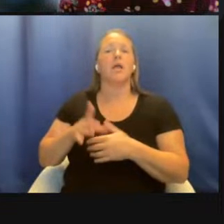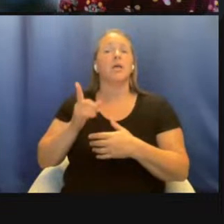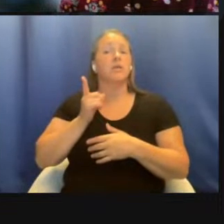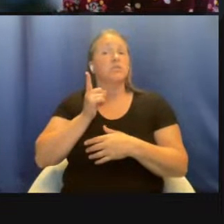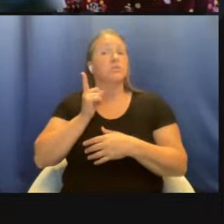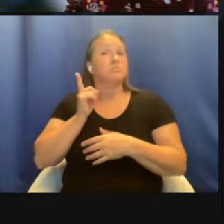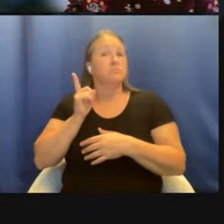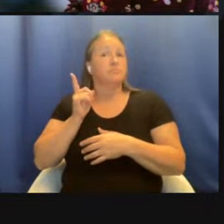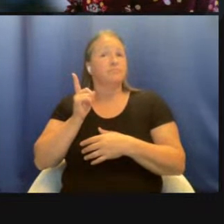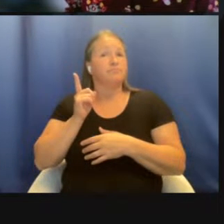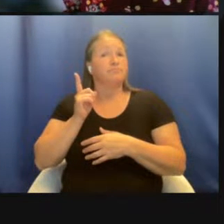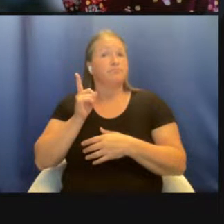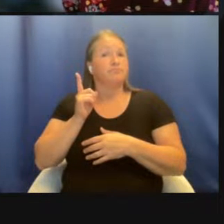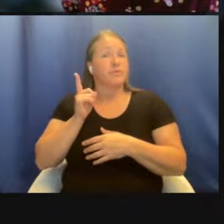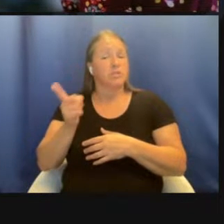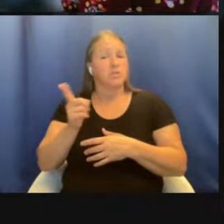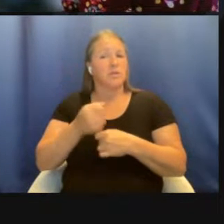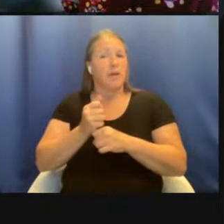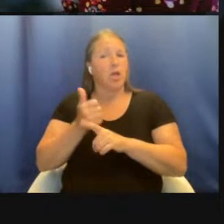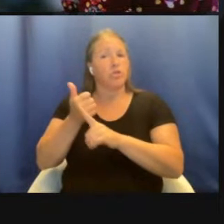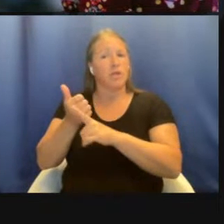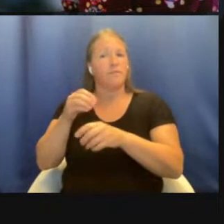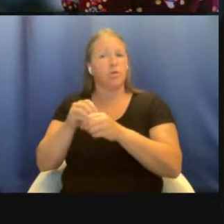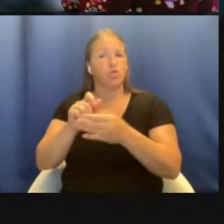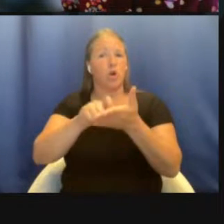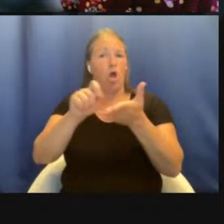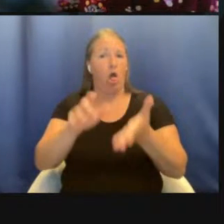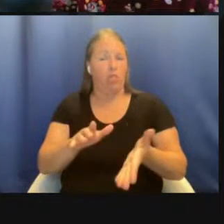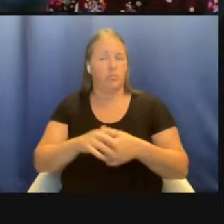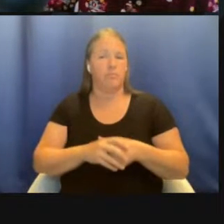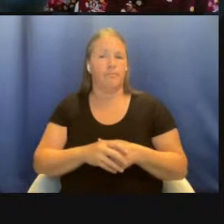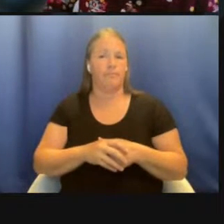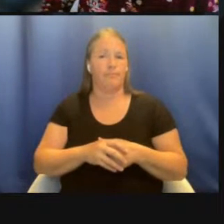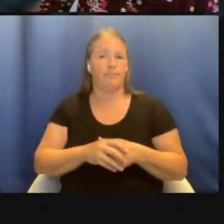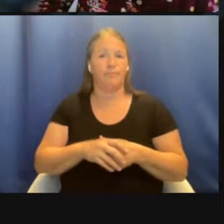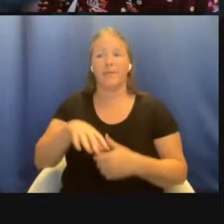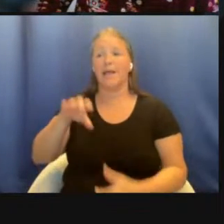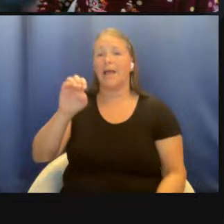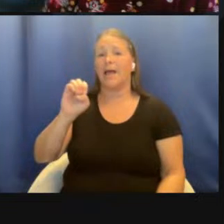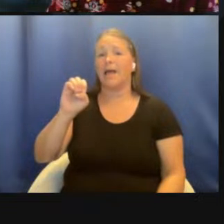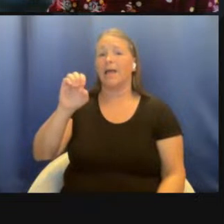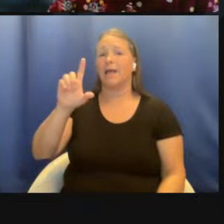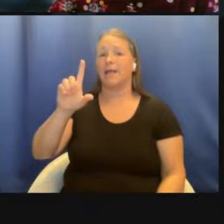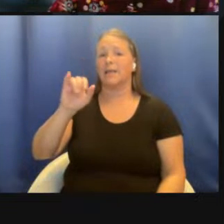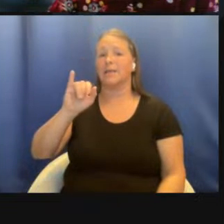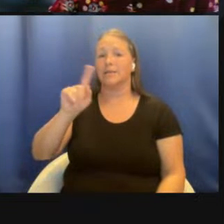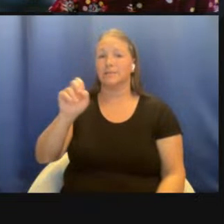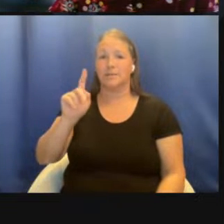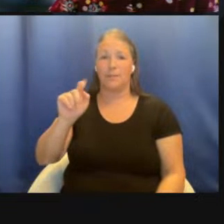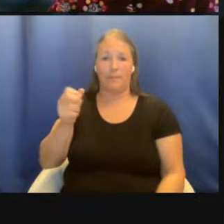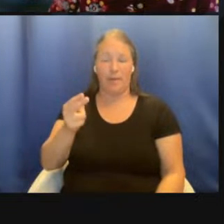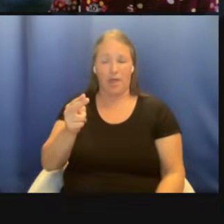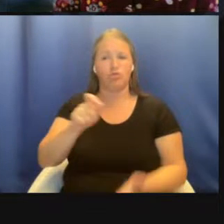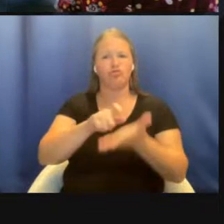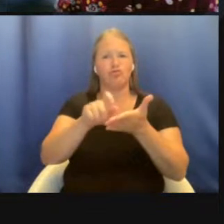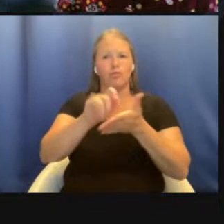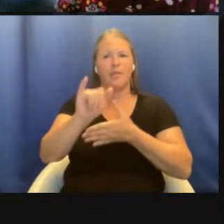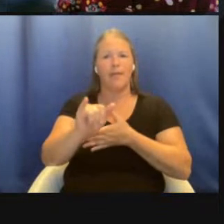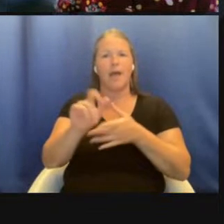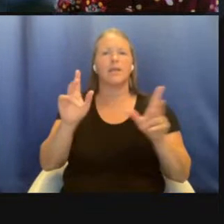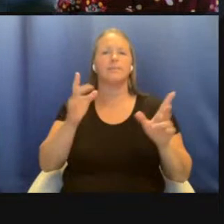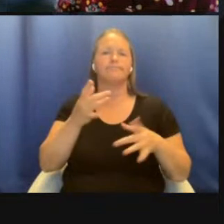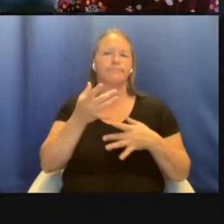and an acclaimed woman of letters. Elizabeth annotates this very interesting underlined quote,